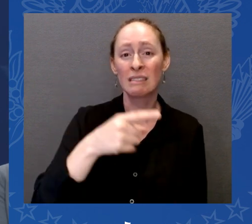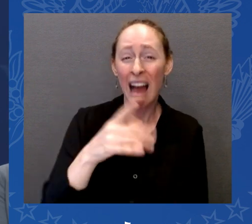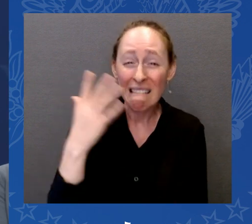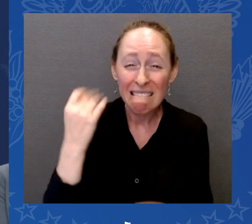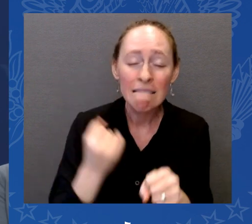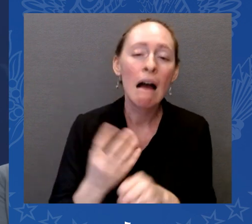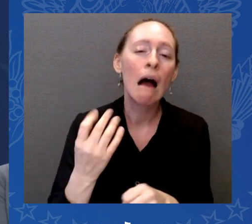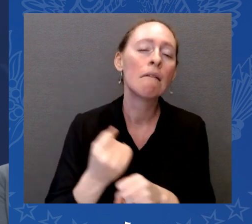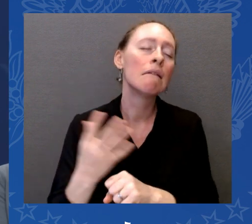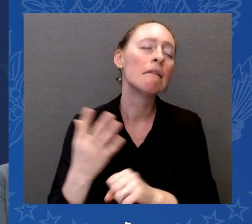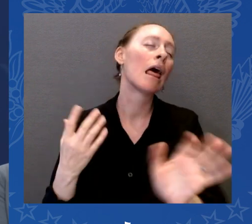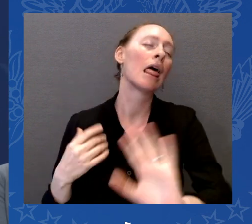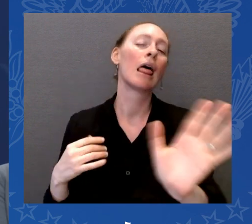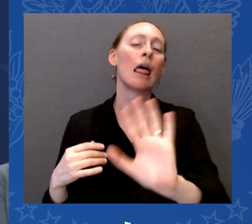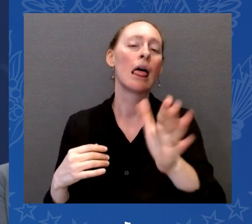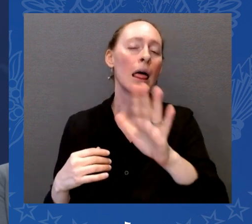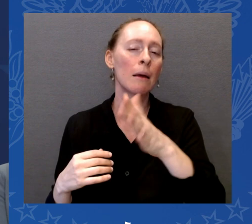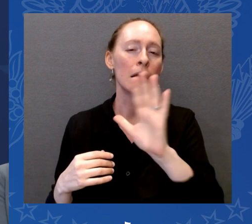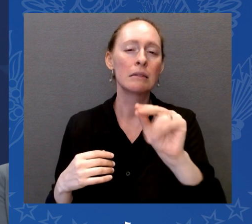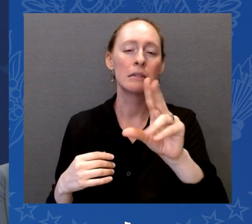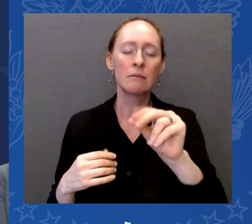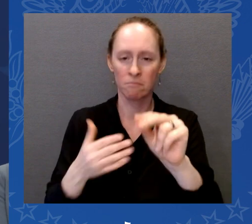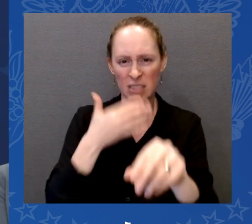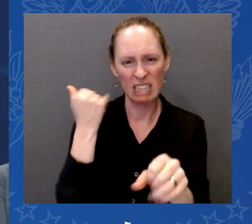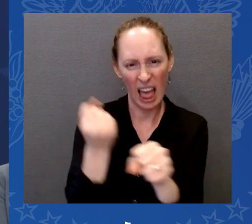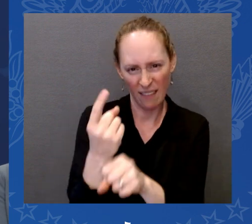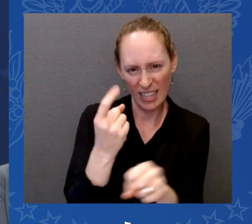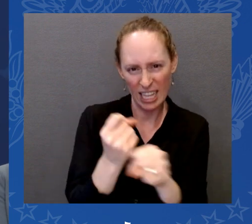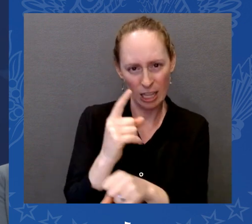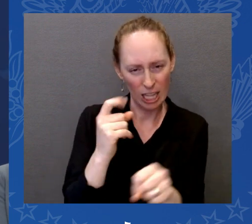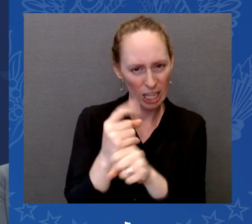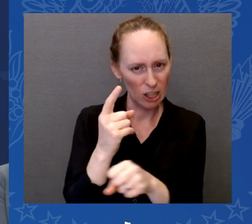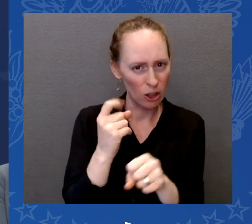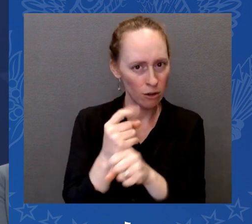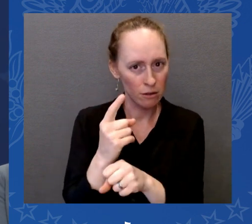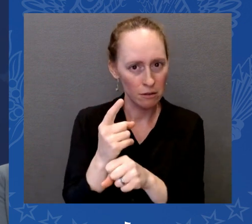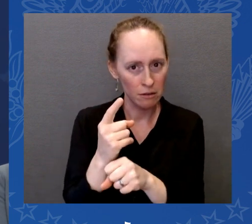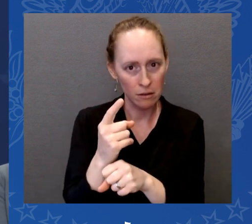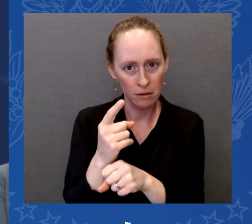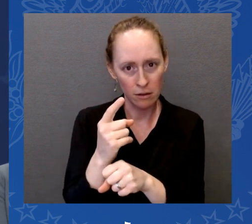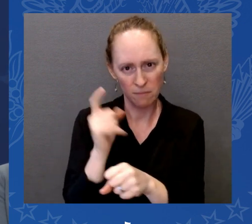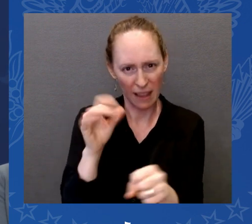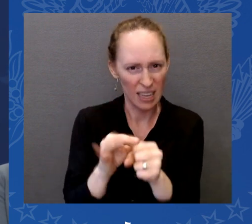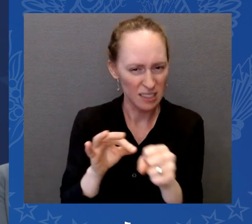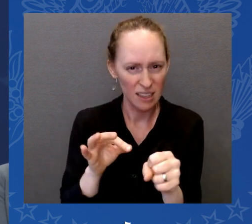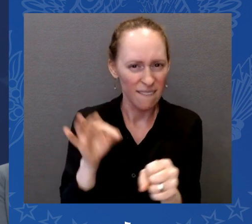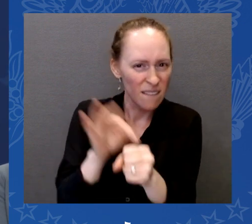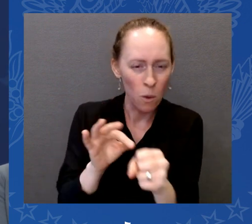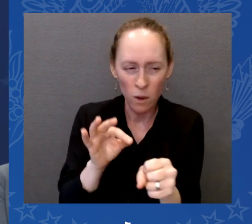Every year, Social Security and Medicare are in the chopping block, every single year. And now they put